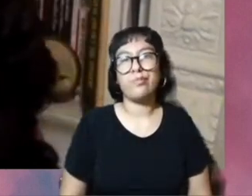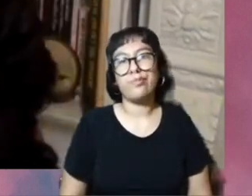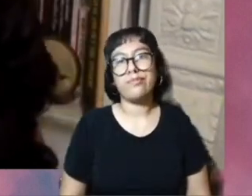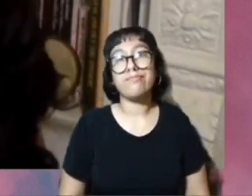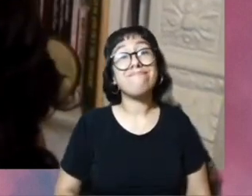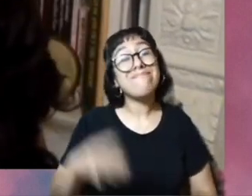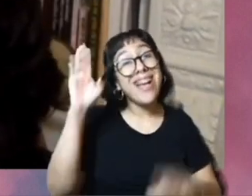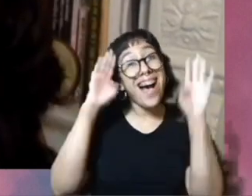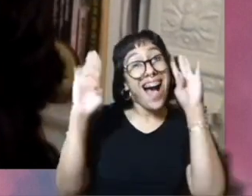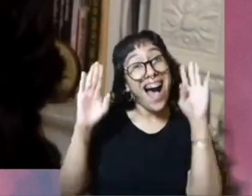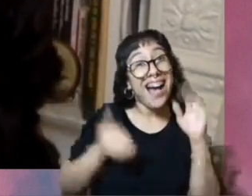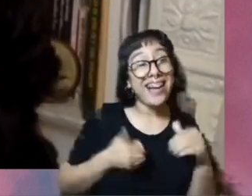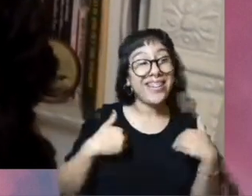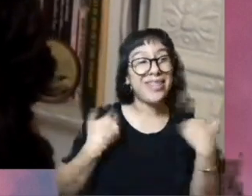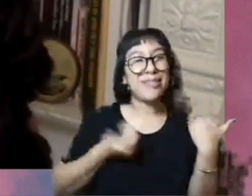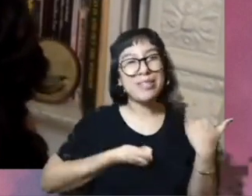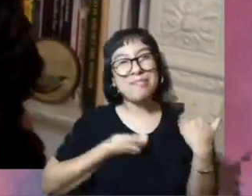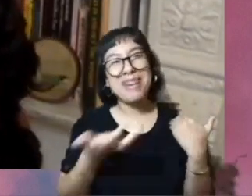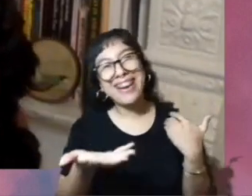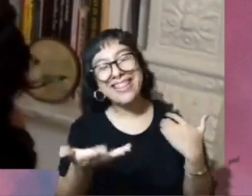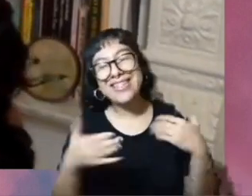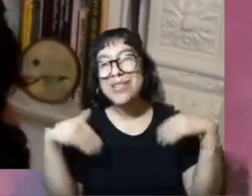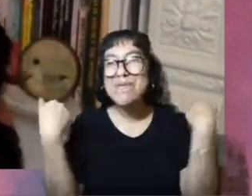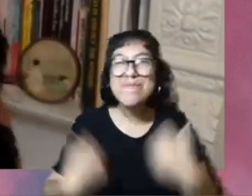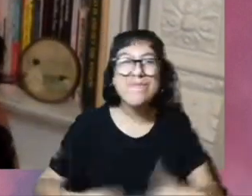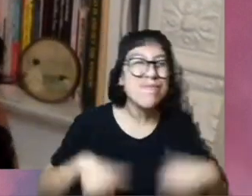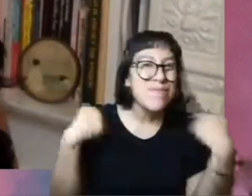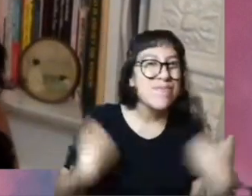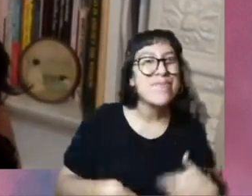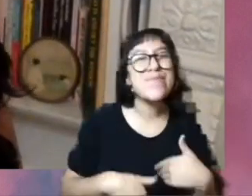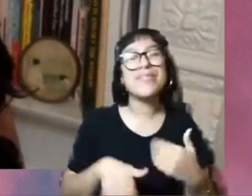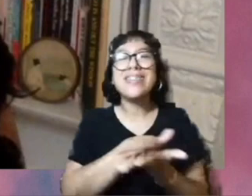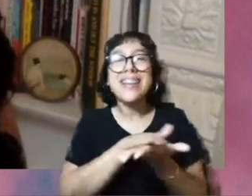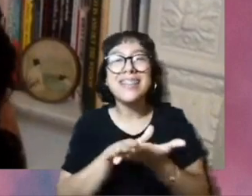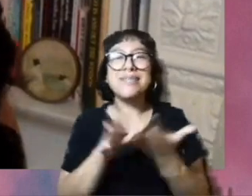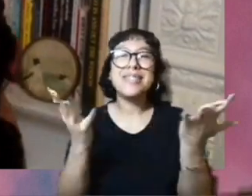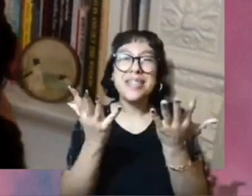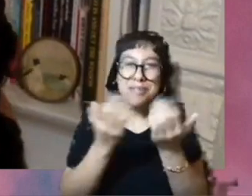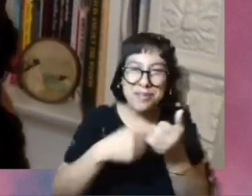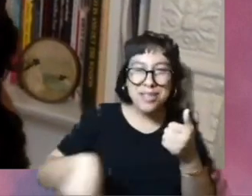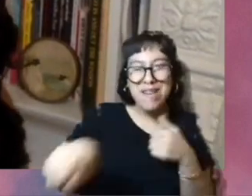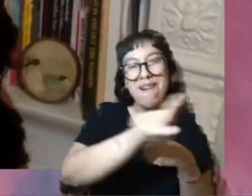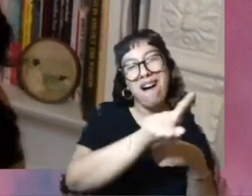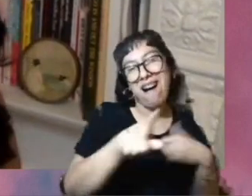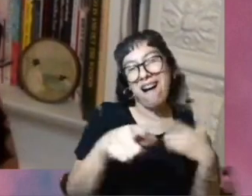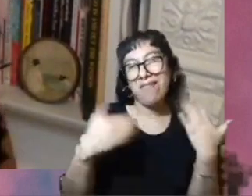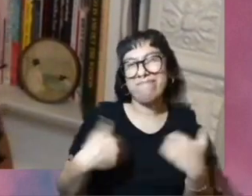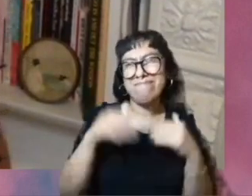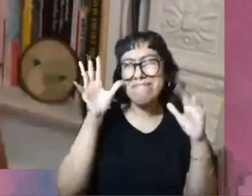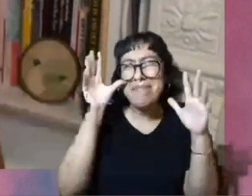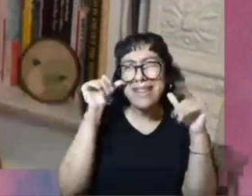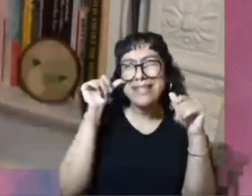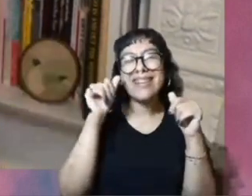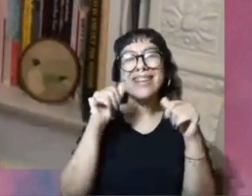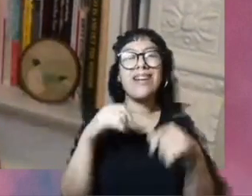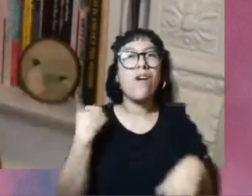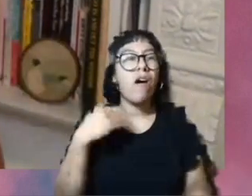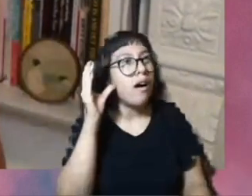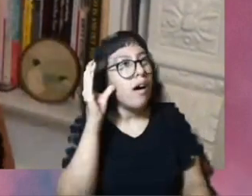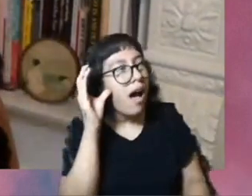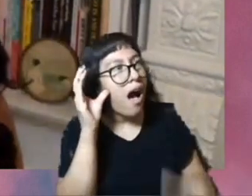Hi, you speaks. My goodness, it is so lovely to be here with you. It is so amazing to get to hear